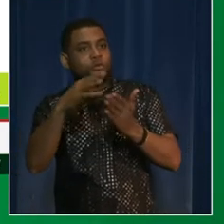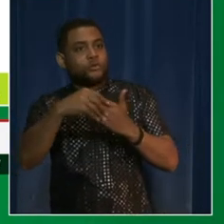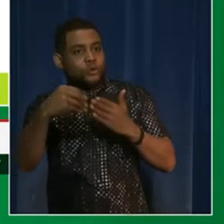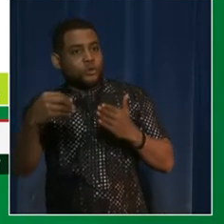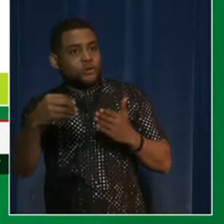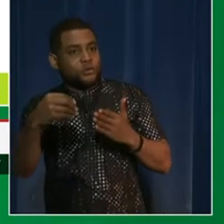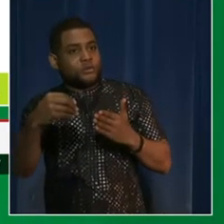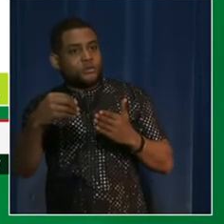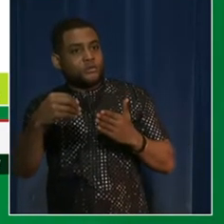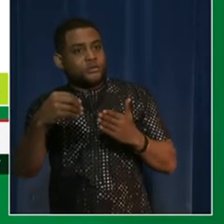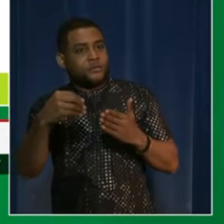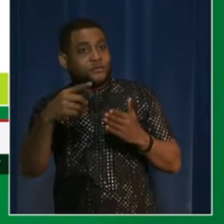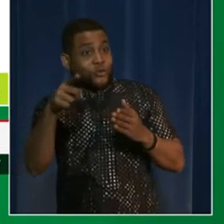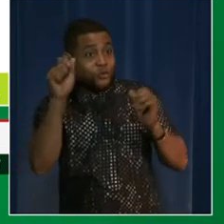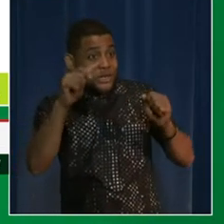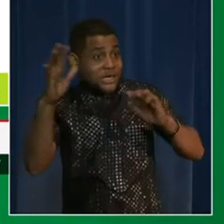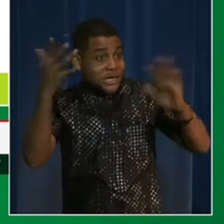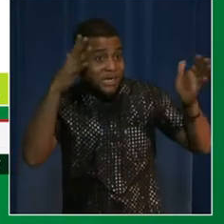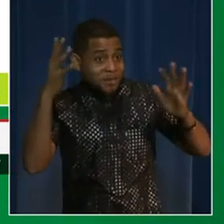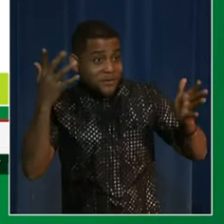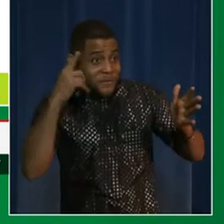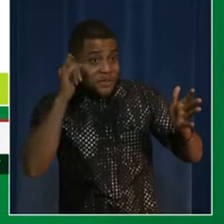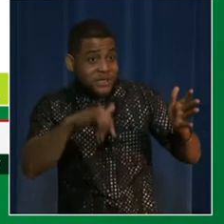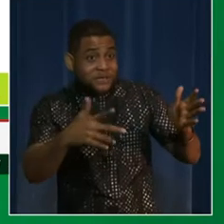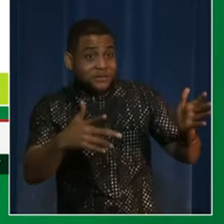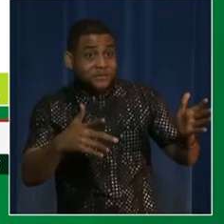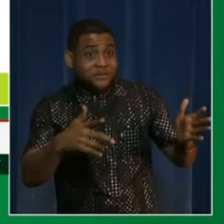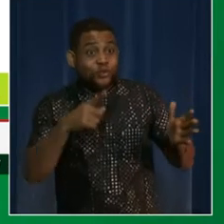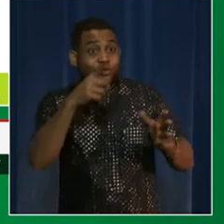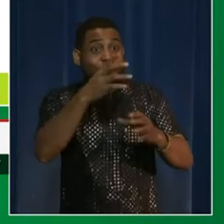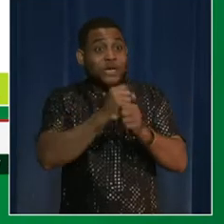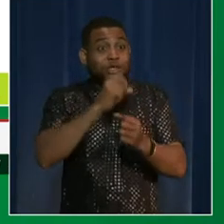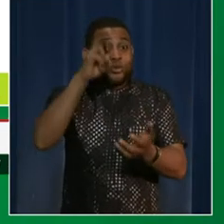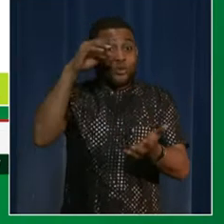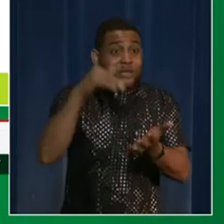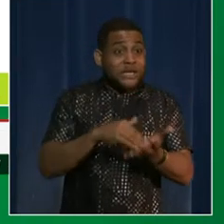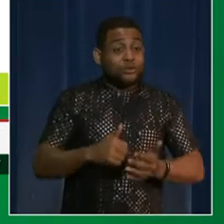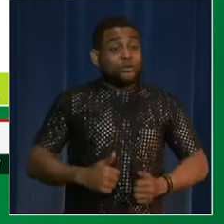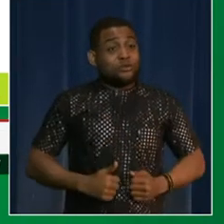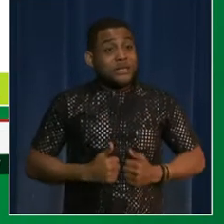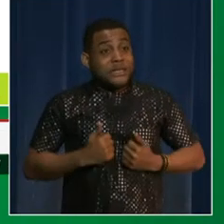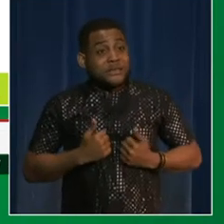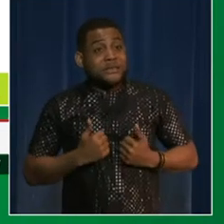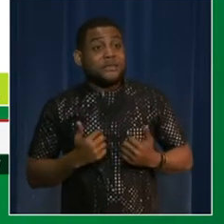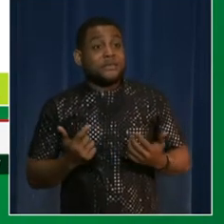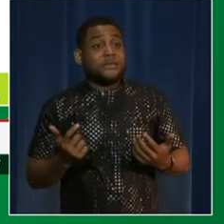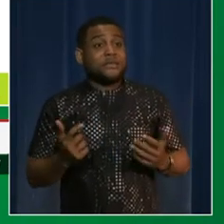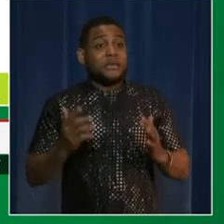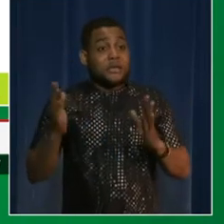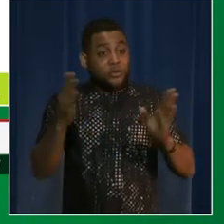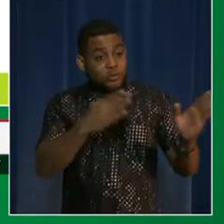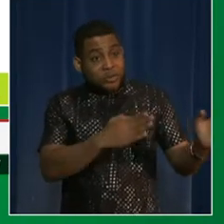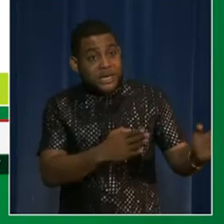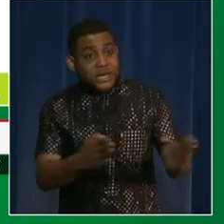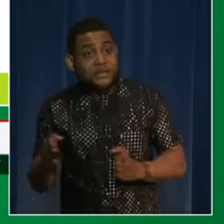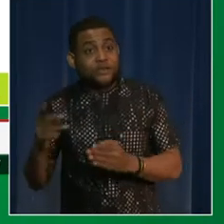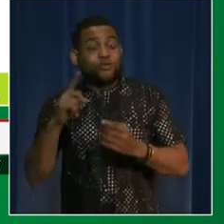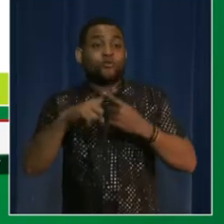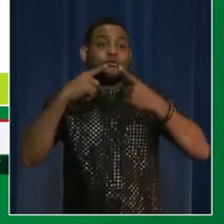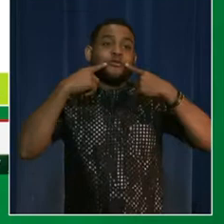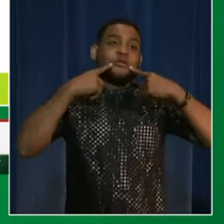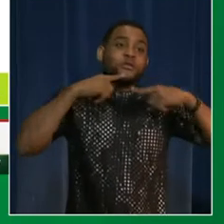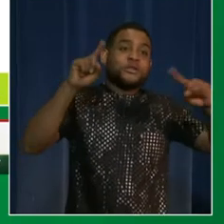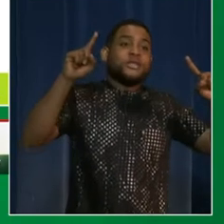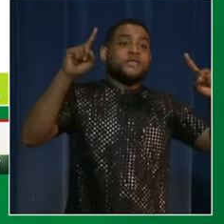that. To get 2,000 residents, at least 2,000 residents prepared to successfully enter